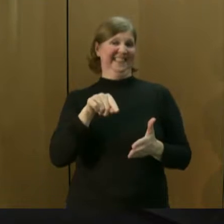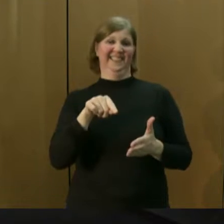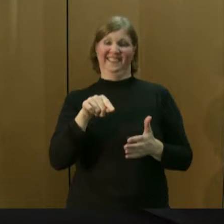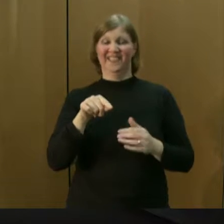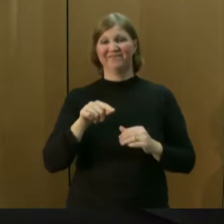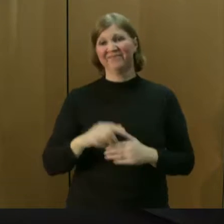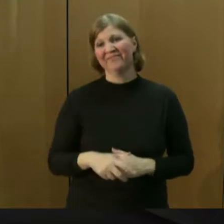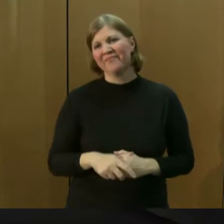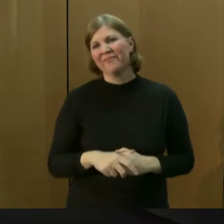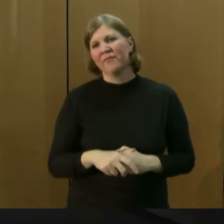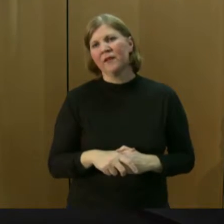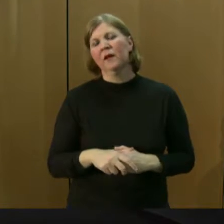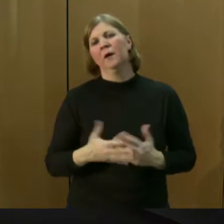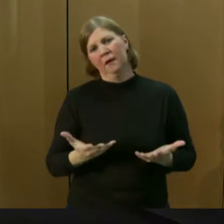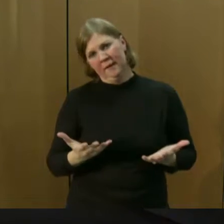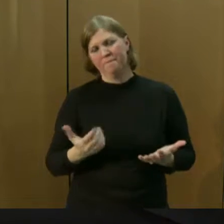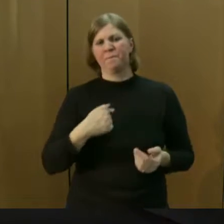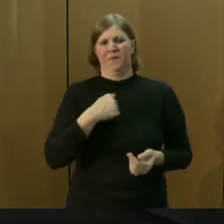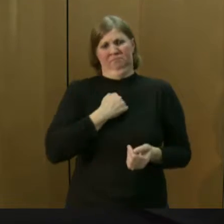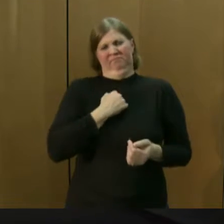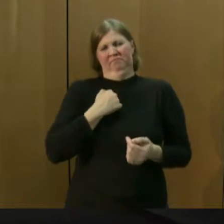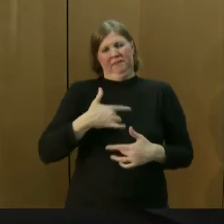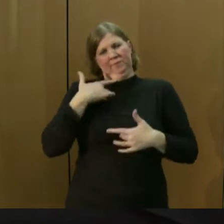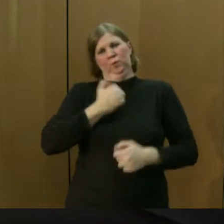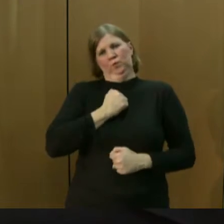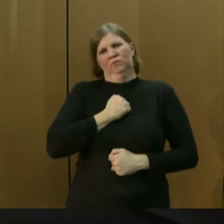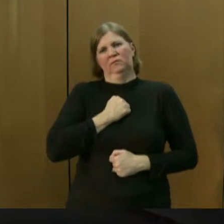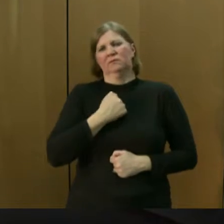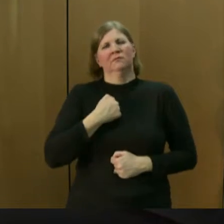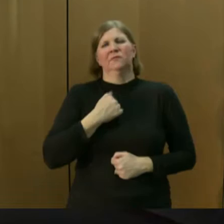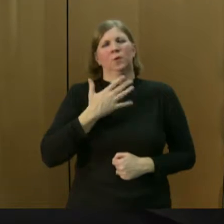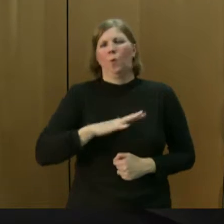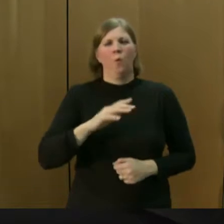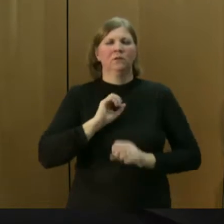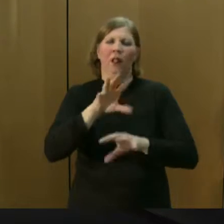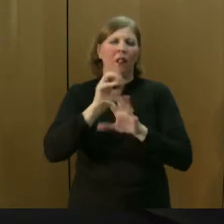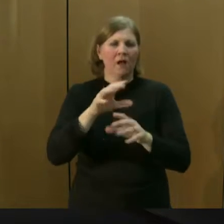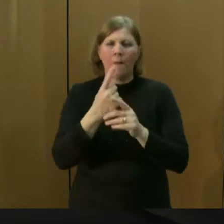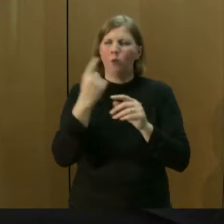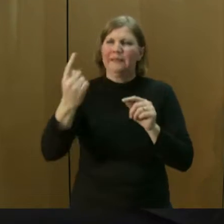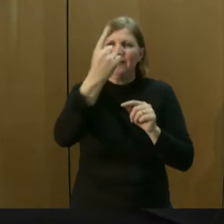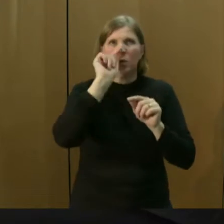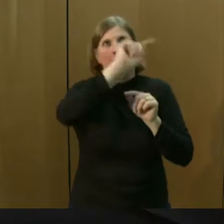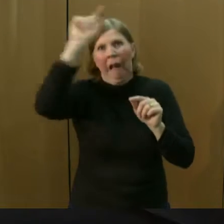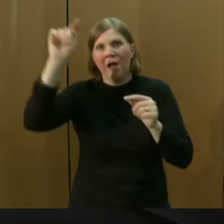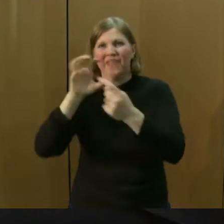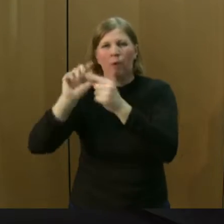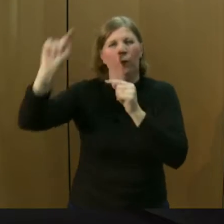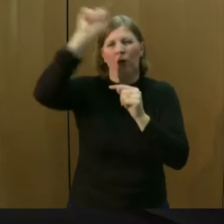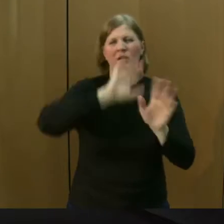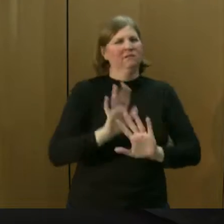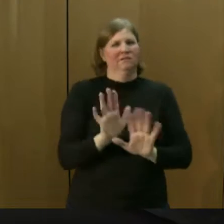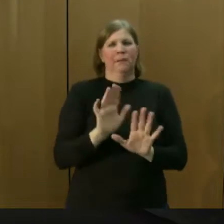think, and I could talk about individual venues, but in terms of theatre, it would be the Traverse, it would be